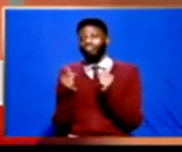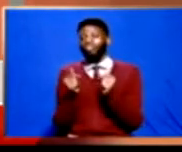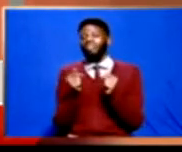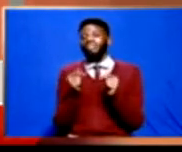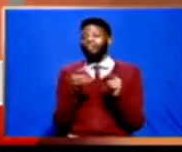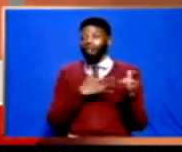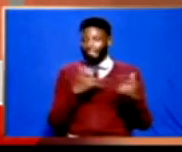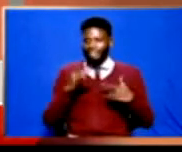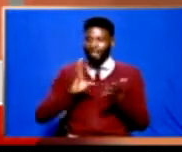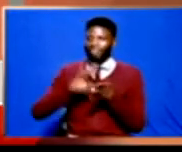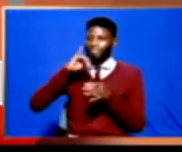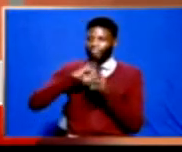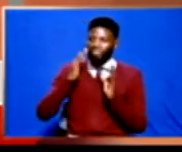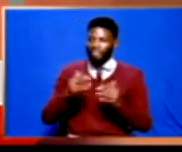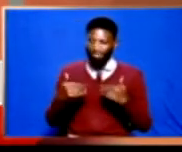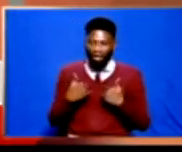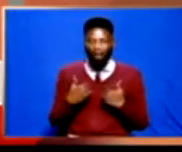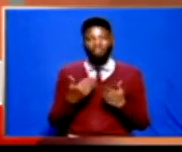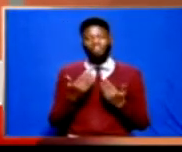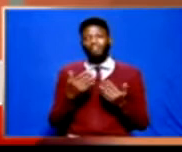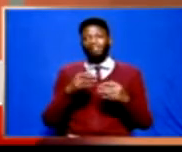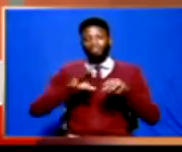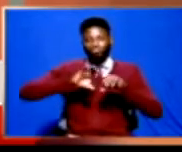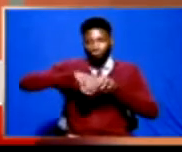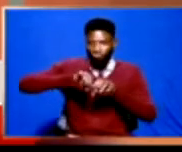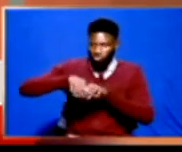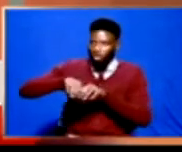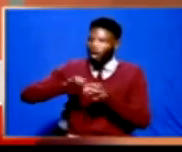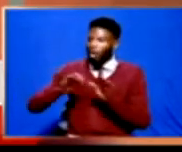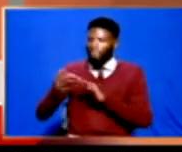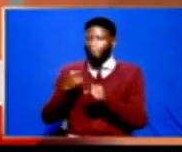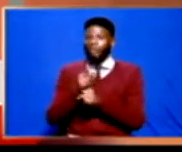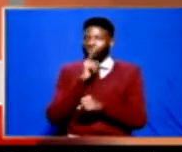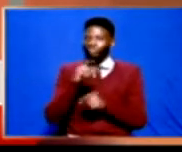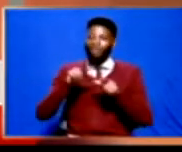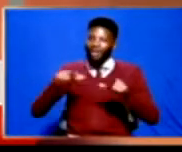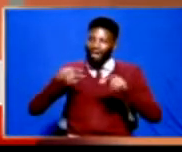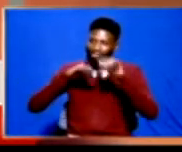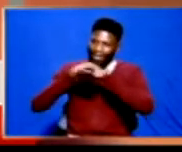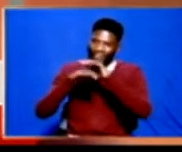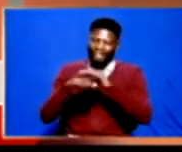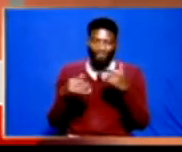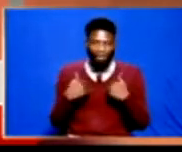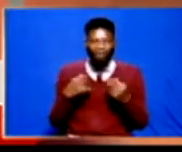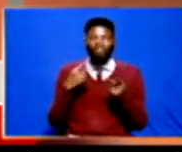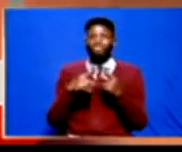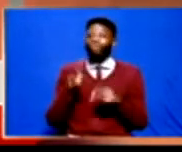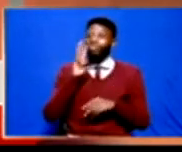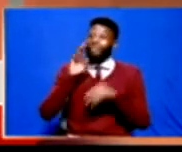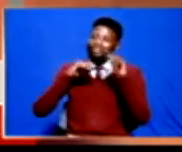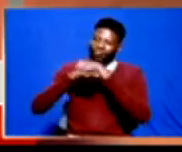they had in terms of the pipeline, ensuring that land access is available, that there's access to water and things like